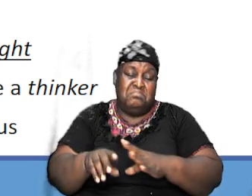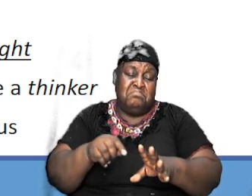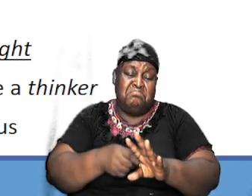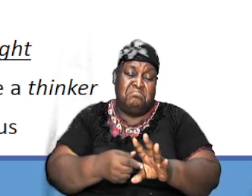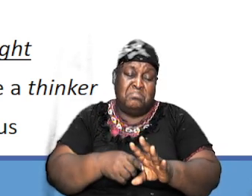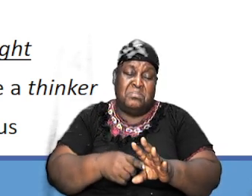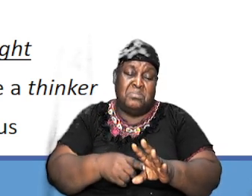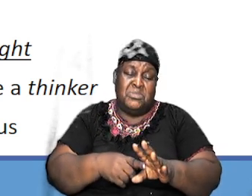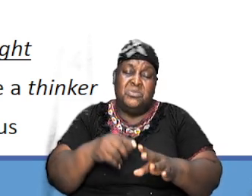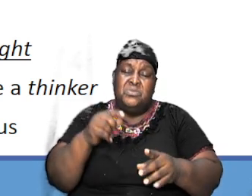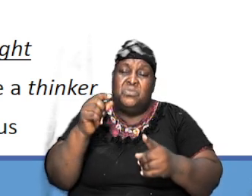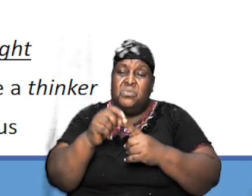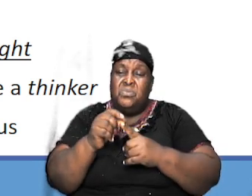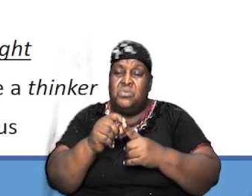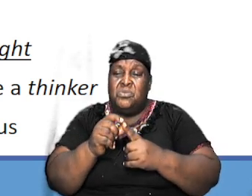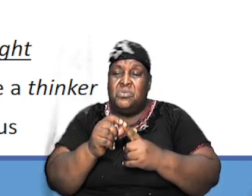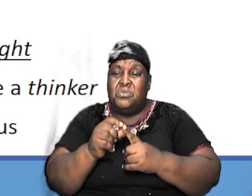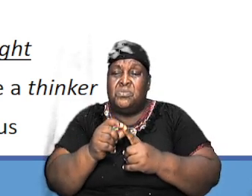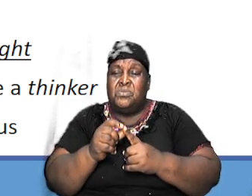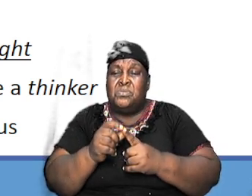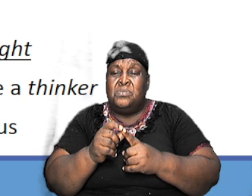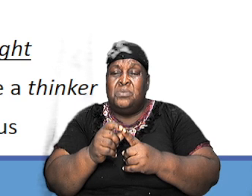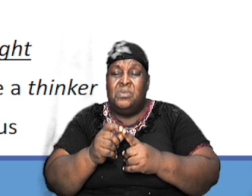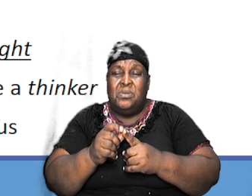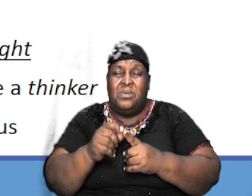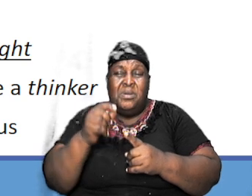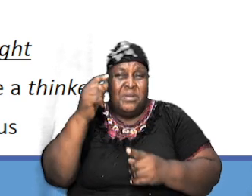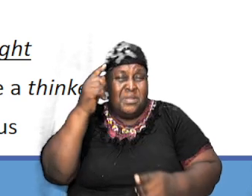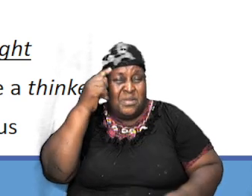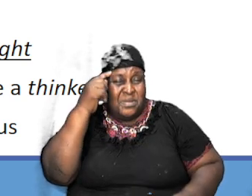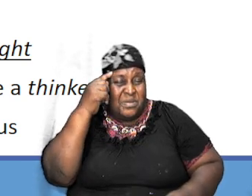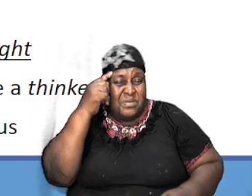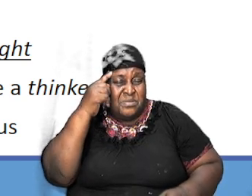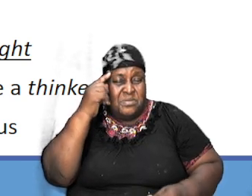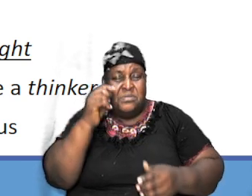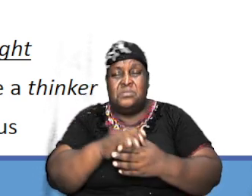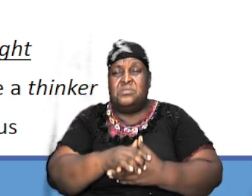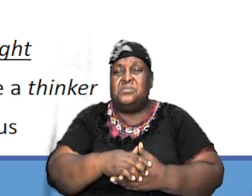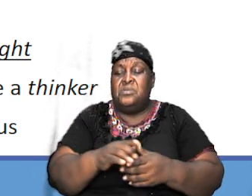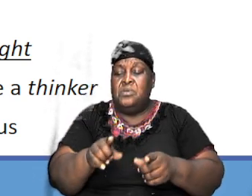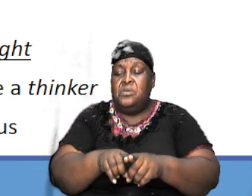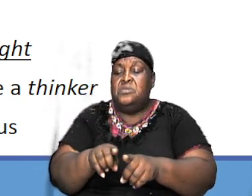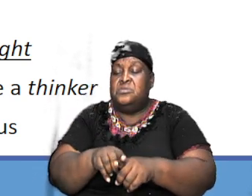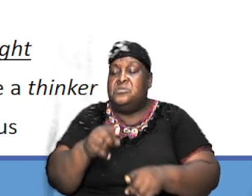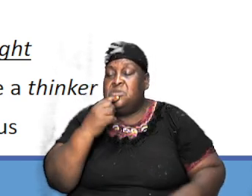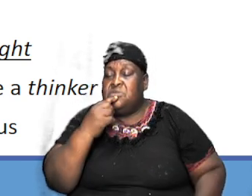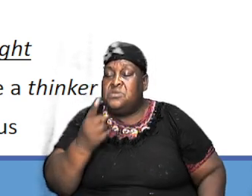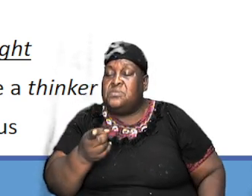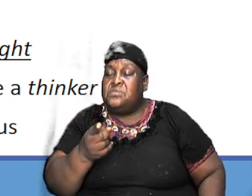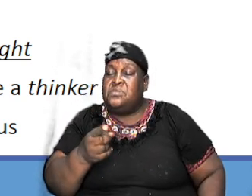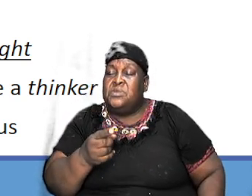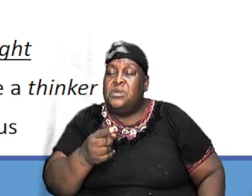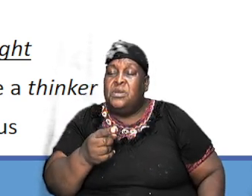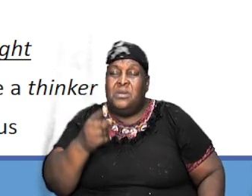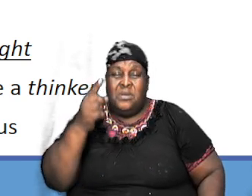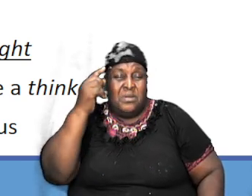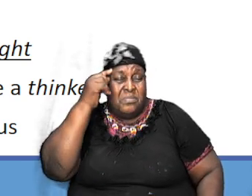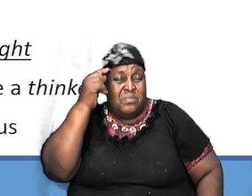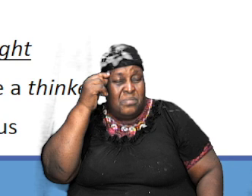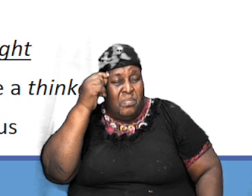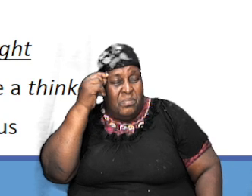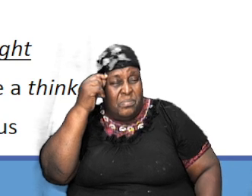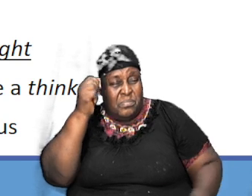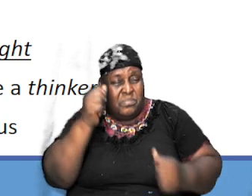word or the thought, but he was also saying that, you know, the thought was with